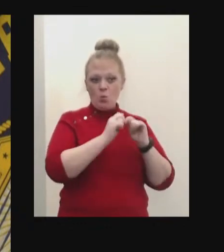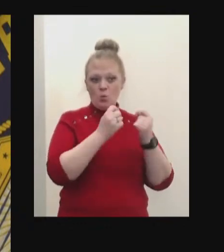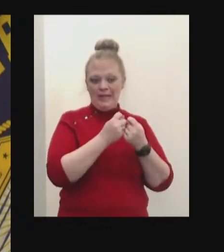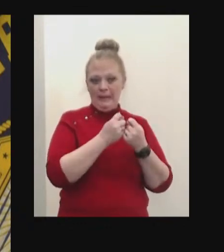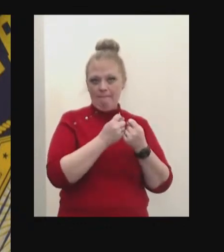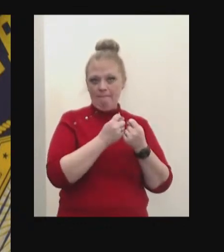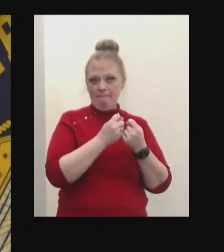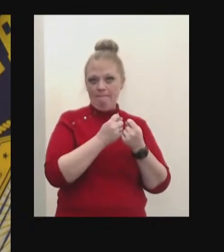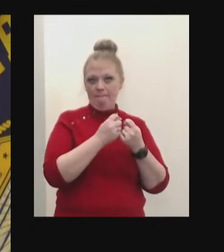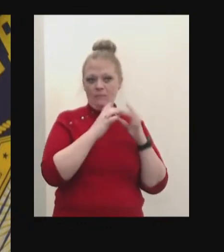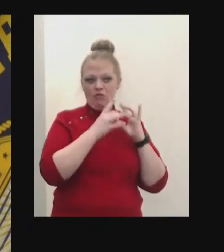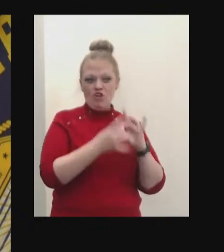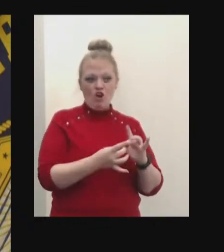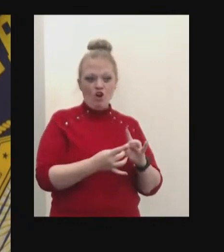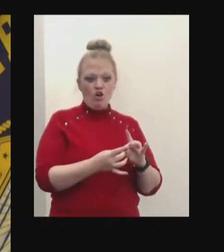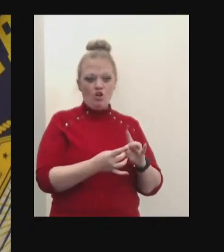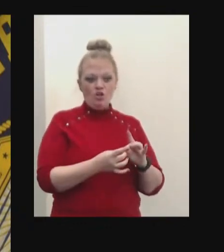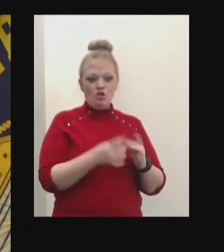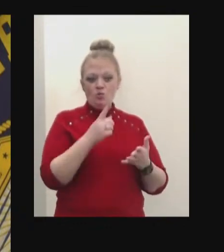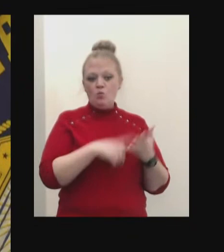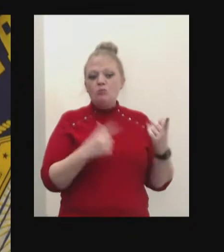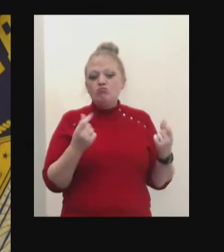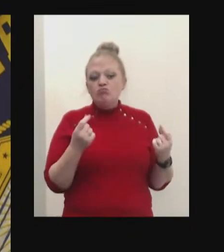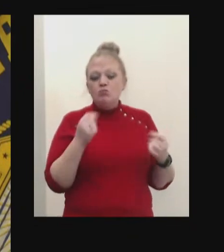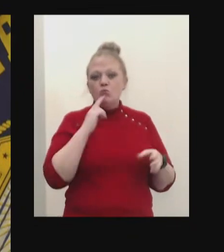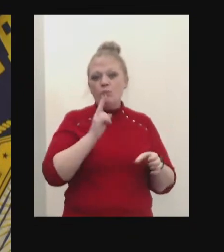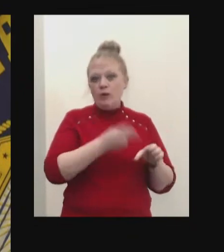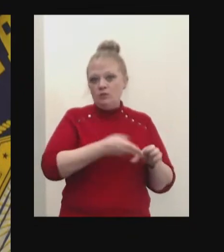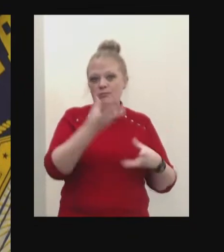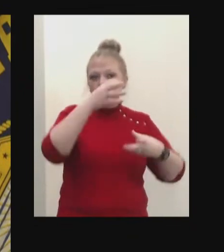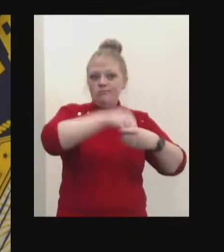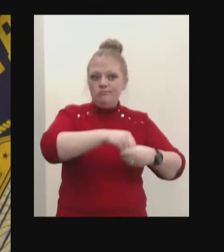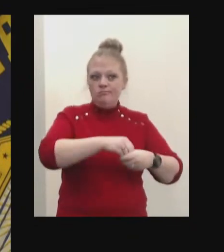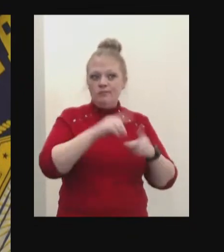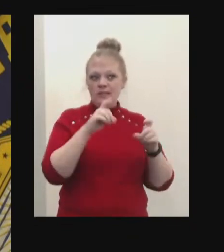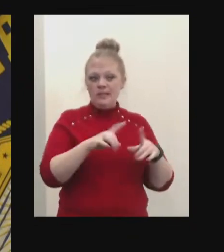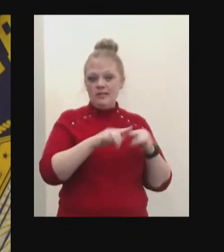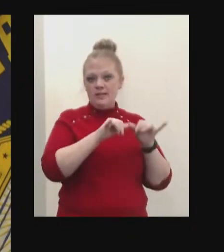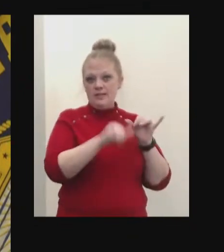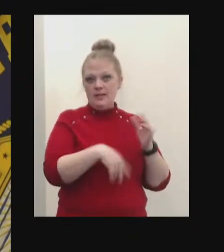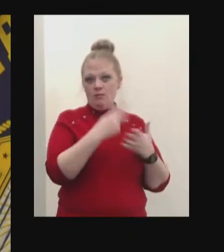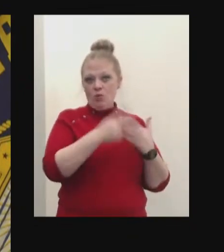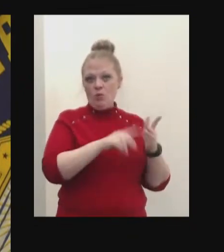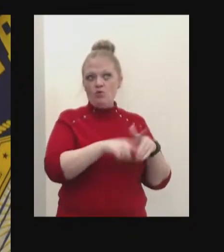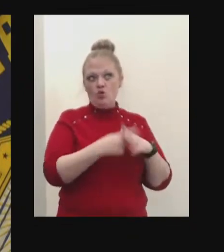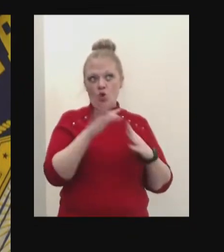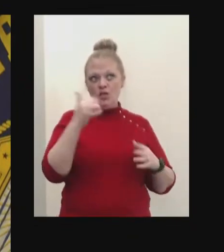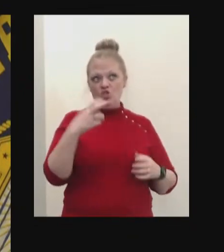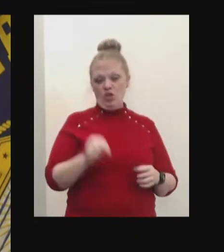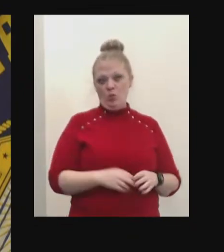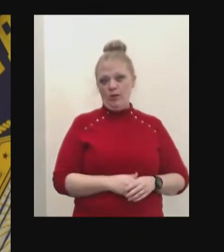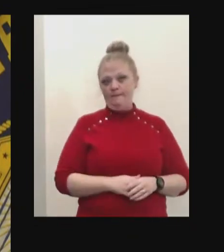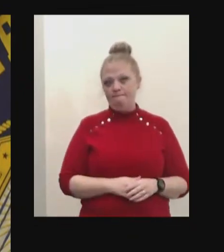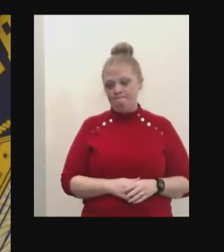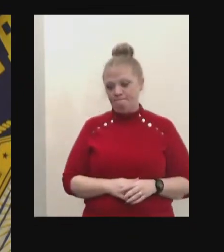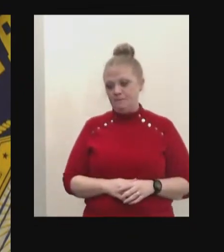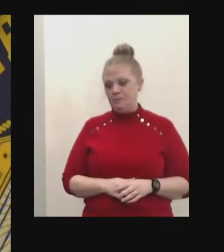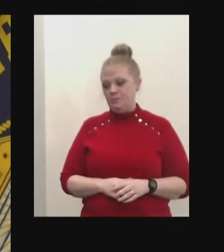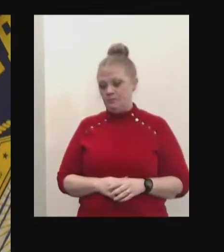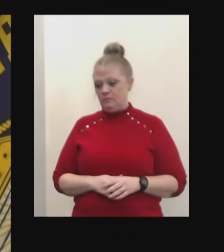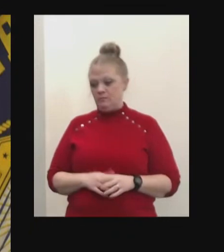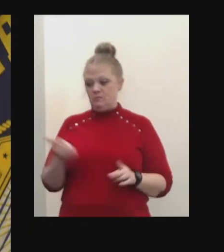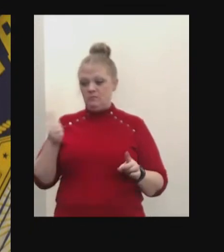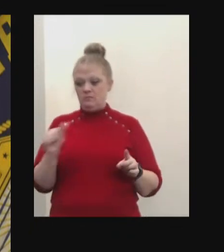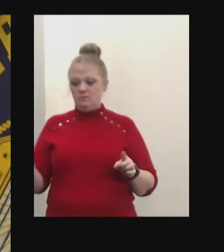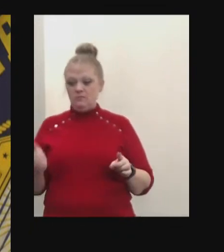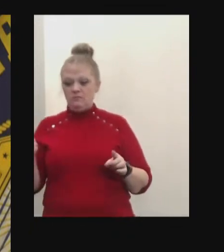with regards to what is necessary to participate in the test to stay program starting in January. Is anybody on from